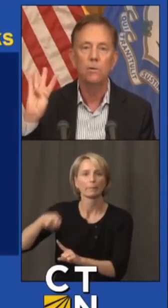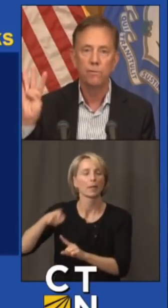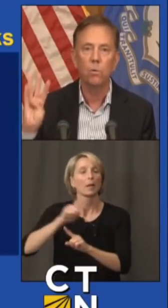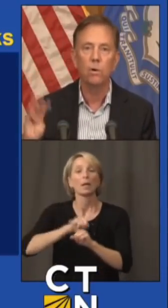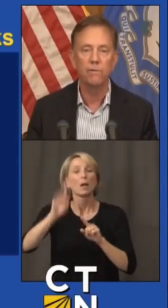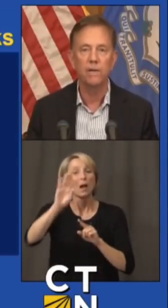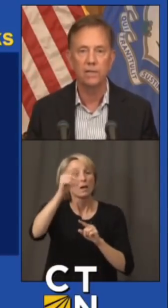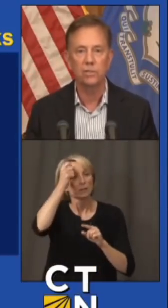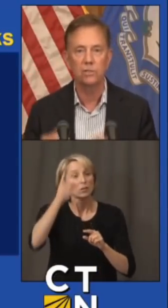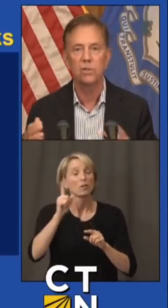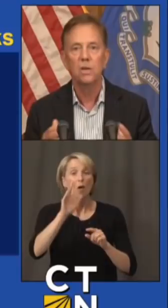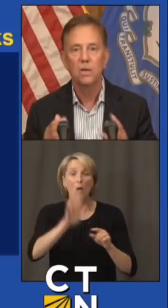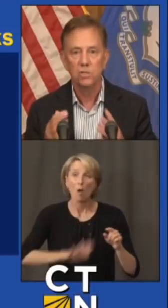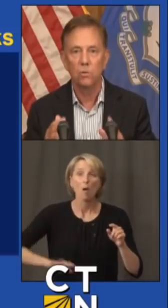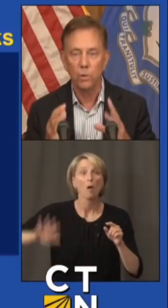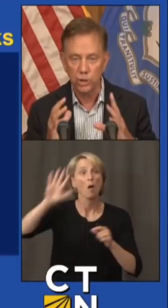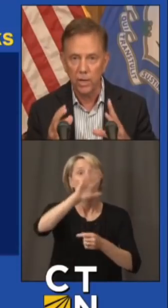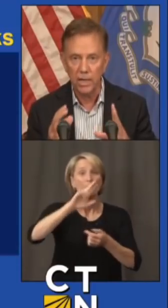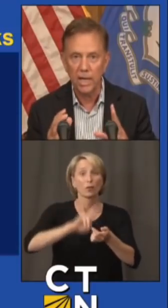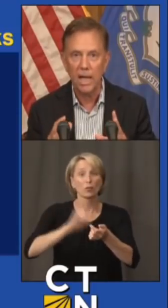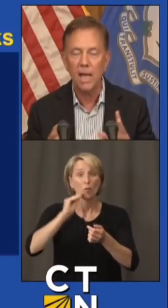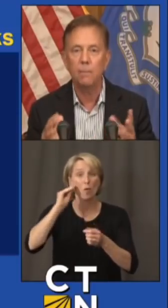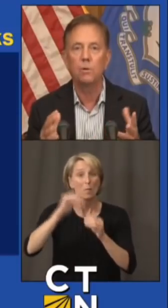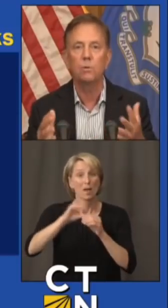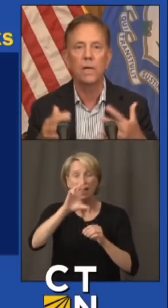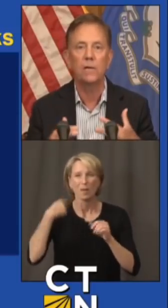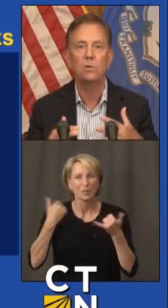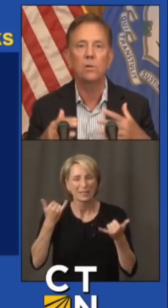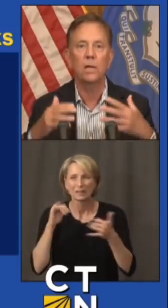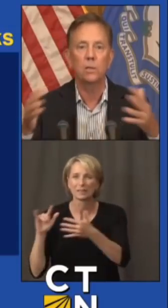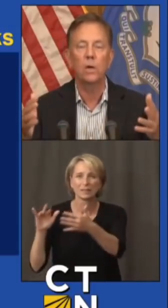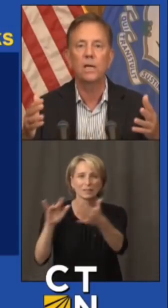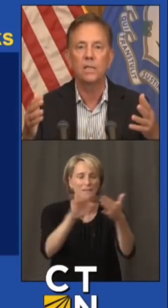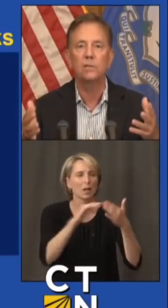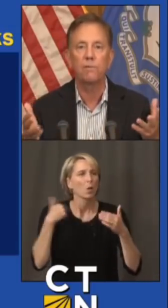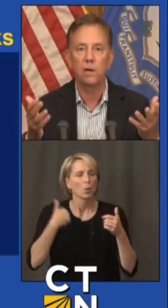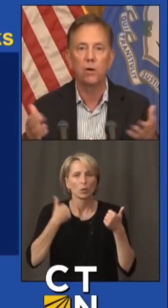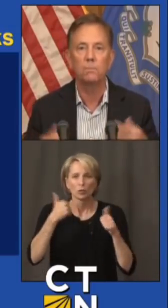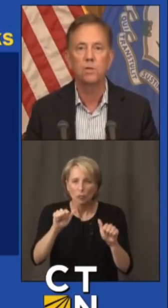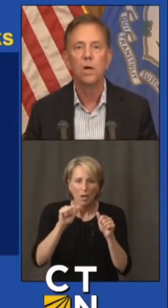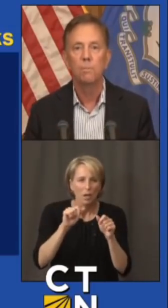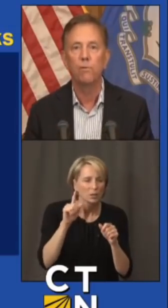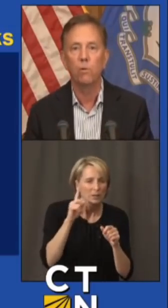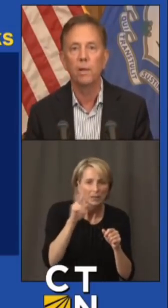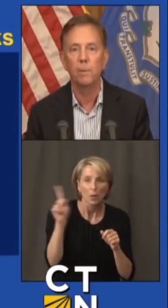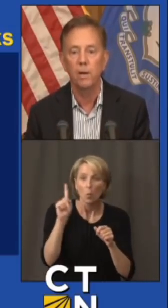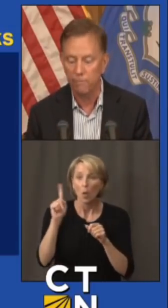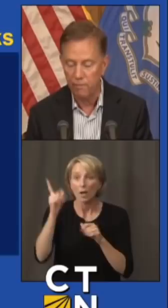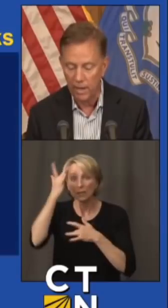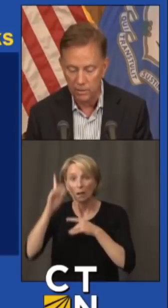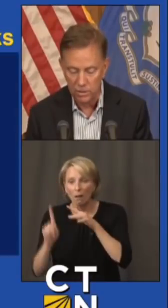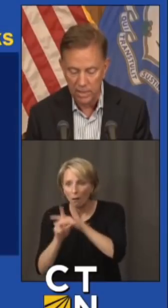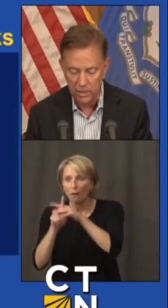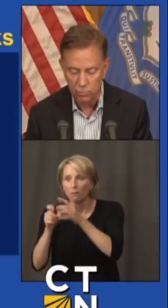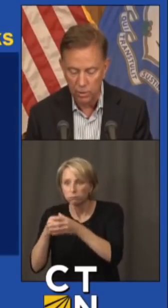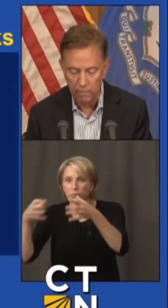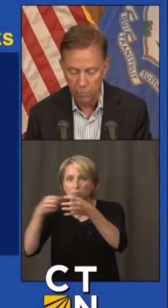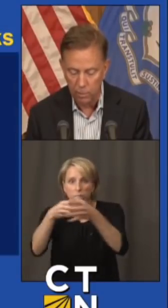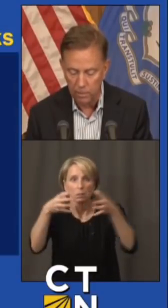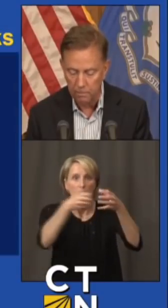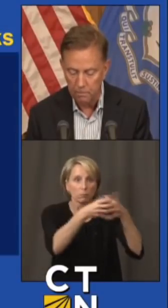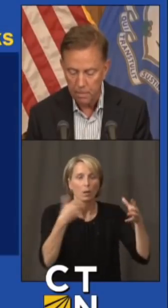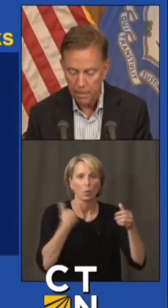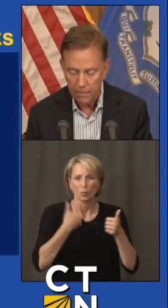combined, 4 infections. So we're trying to get a handle and look at these flare-ups before they become fires, and that's